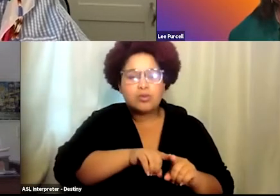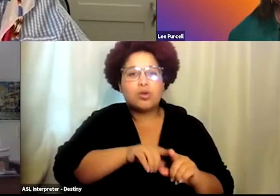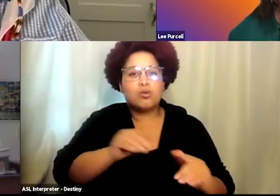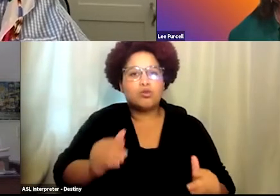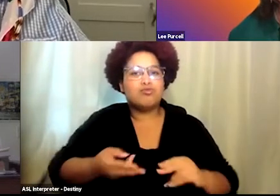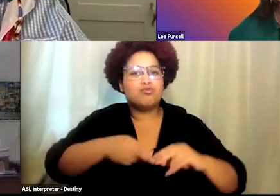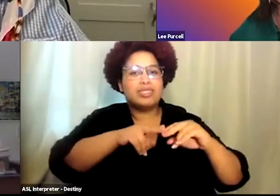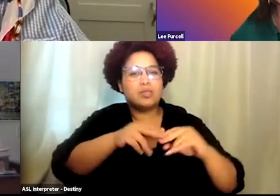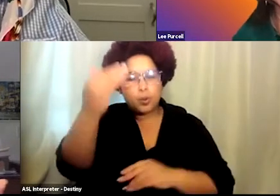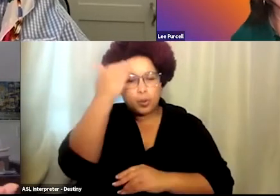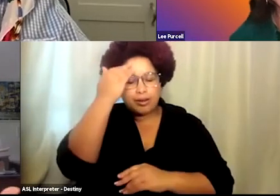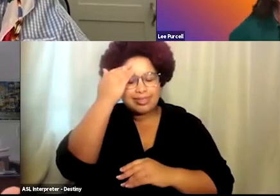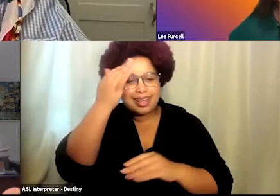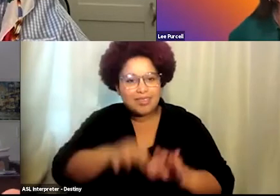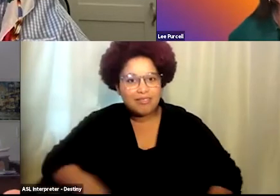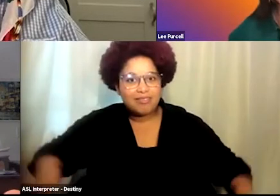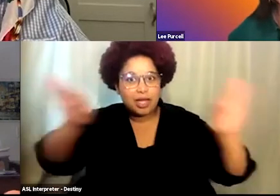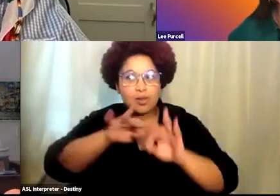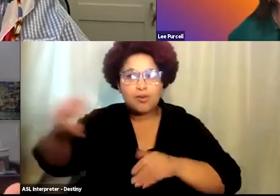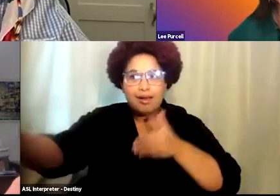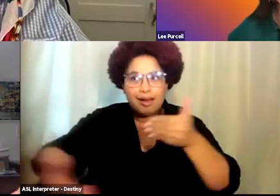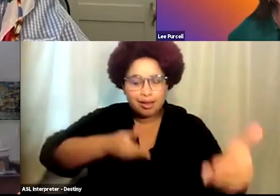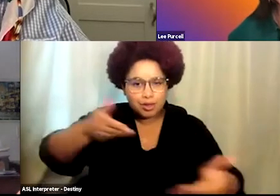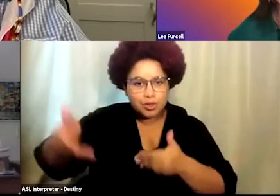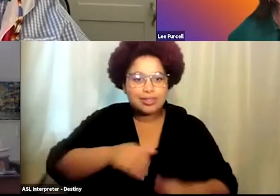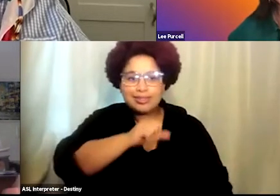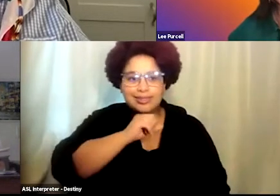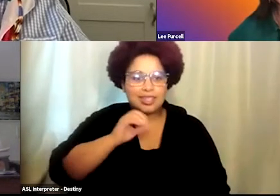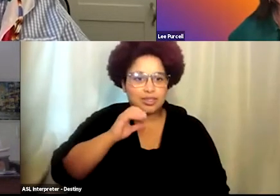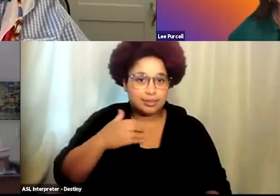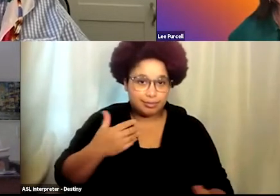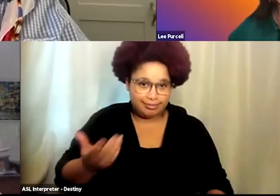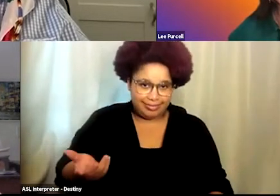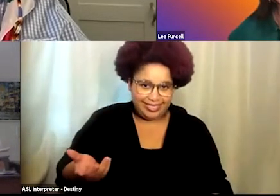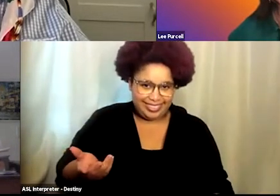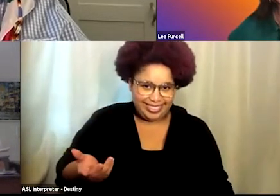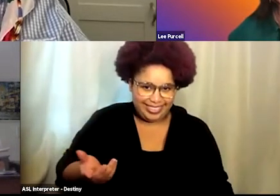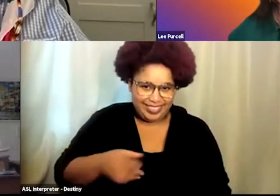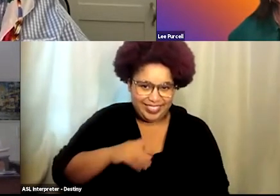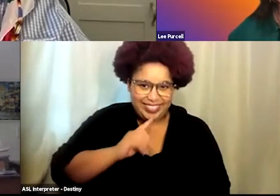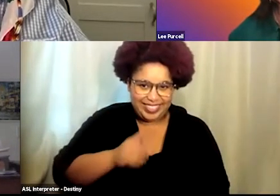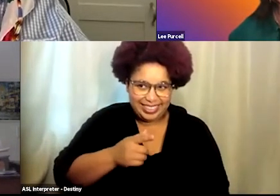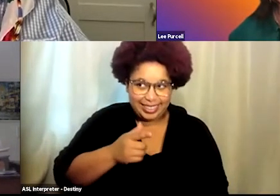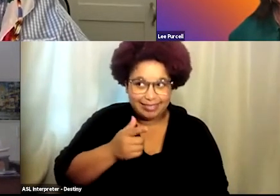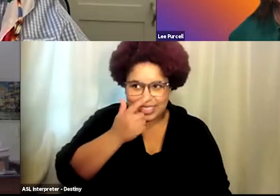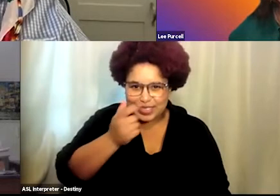the value of hiring seniors. I mean, they're really interesting